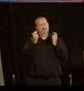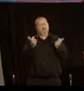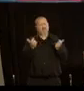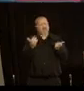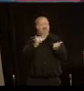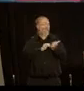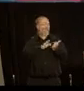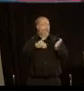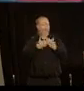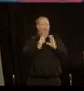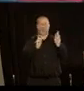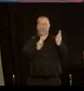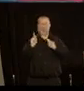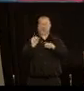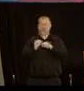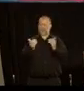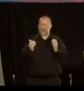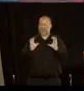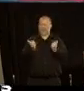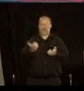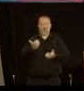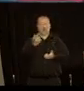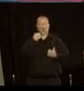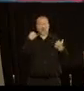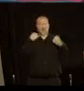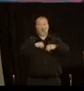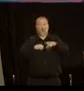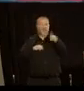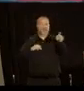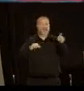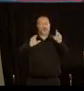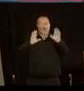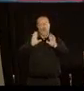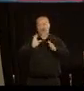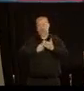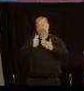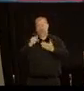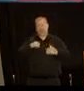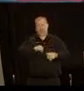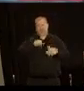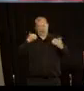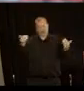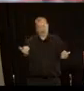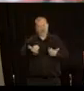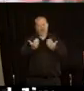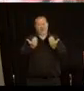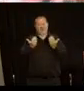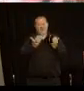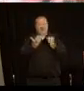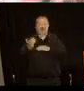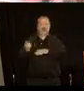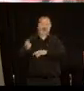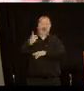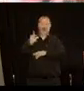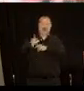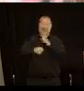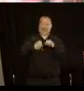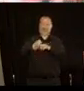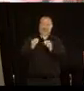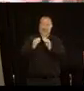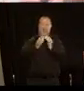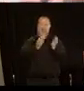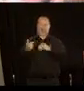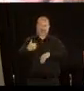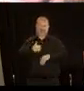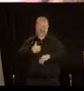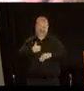Jim and all the crew, all you red coats out there. It's been a great program. We're proud to be here and plan to be here another 25 years, don't we,